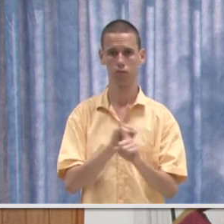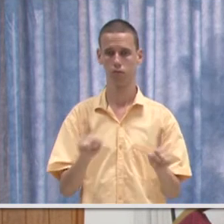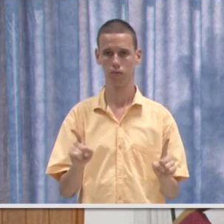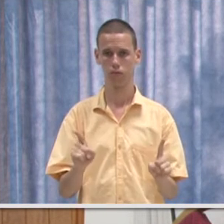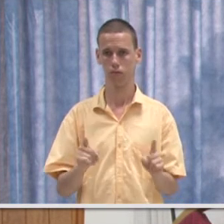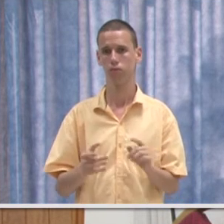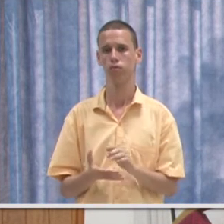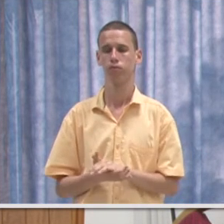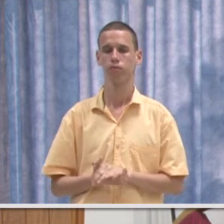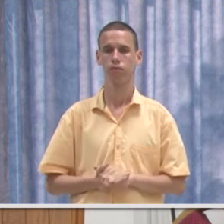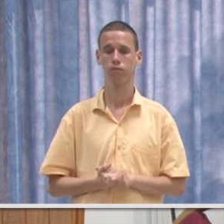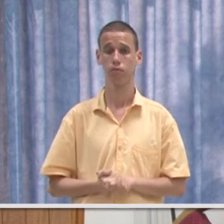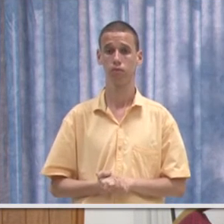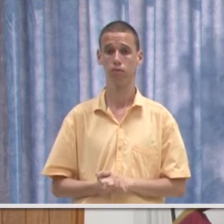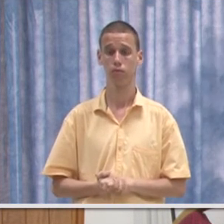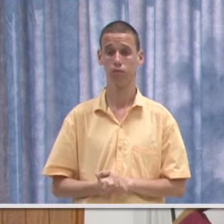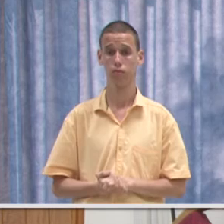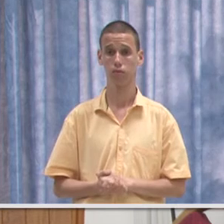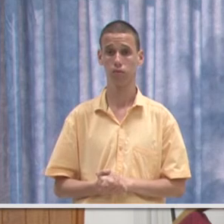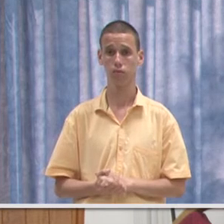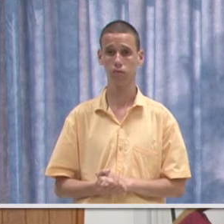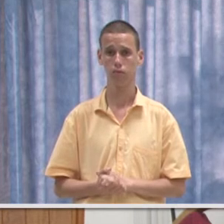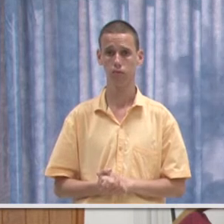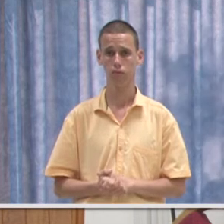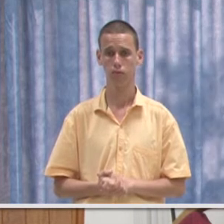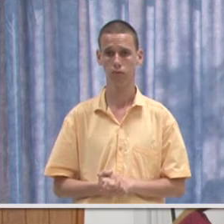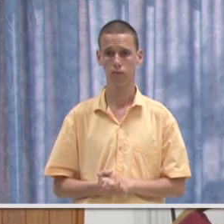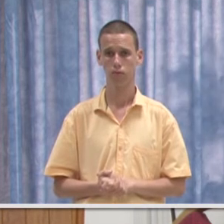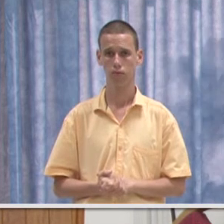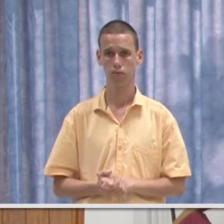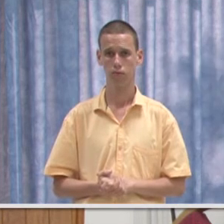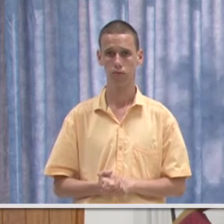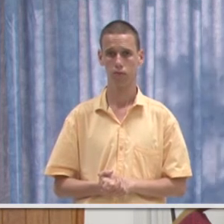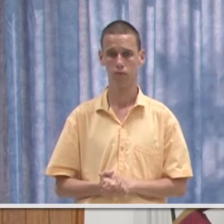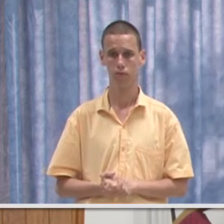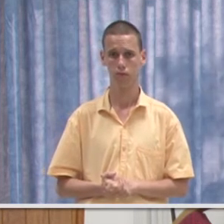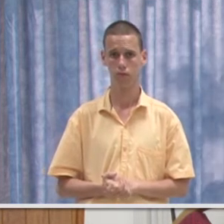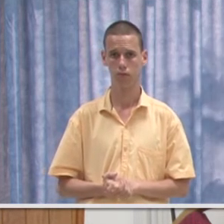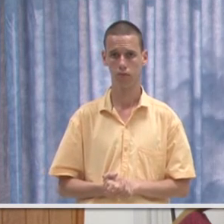fact, we were, due to the restrictions across the globe, we were